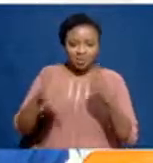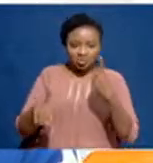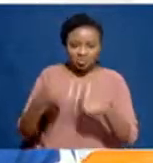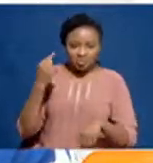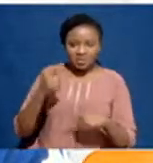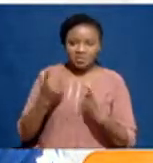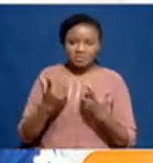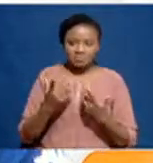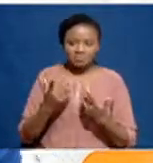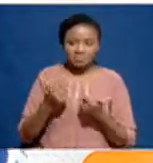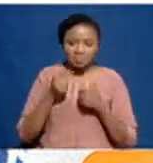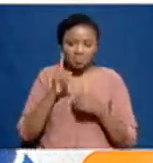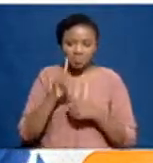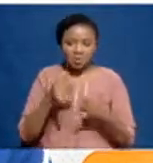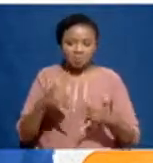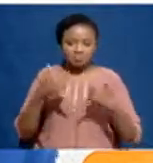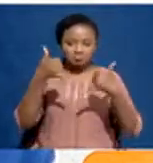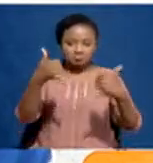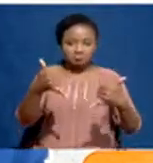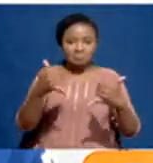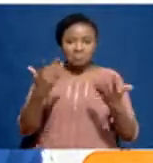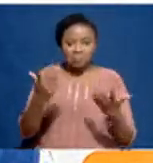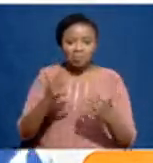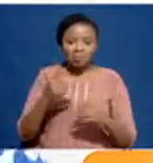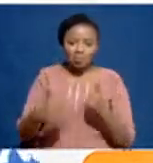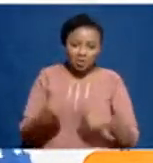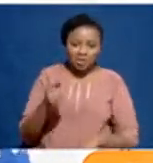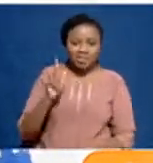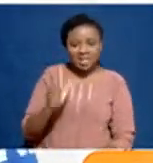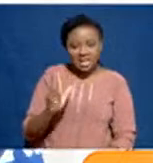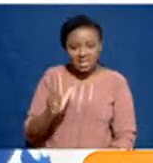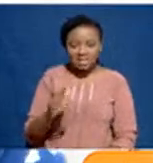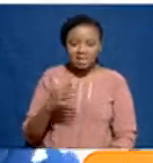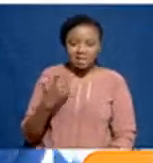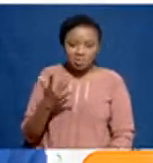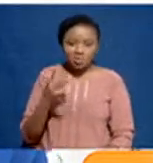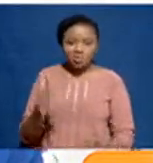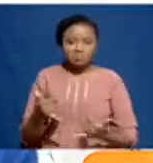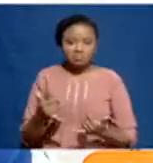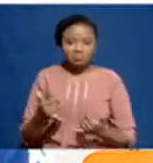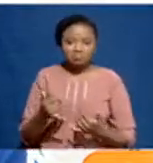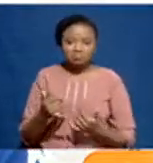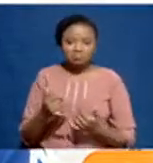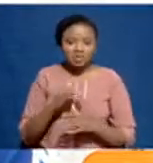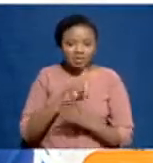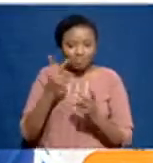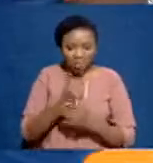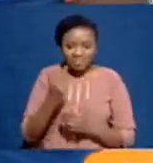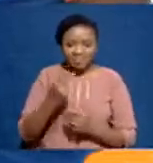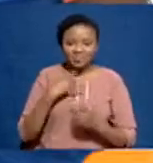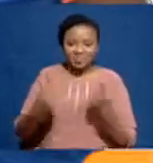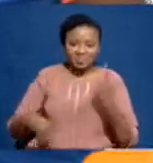hivyo viwili. Ama league, ama cup. Ama ikiwezekana vyote tuvichukue.